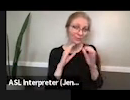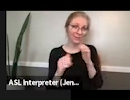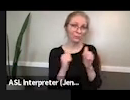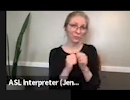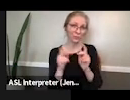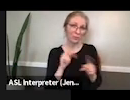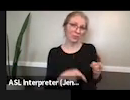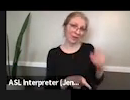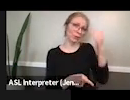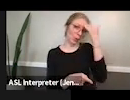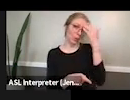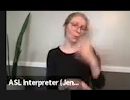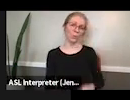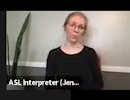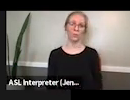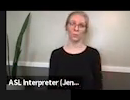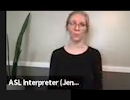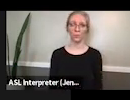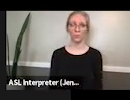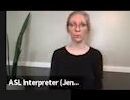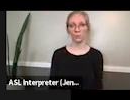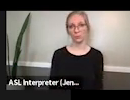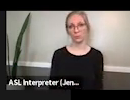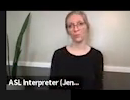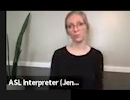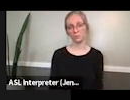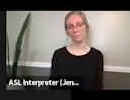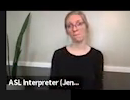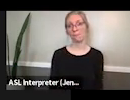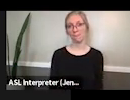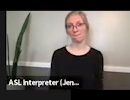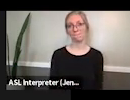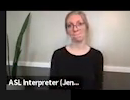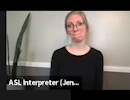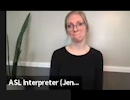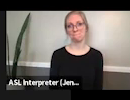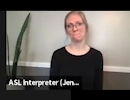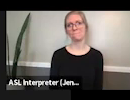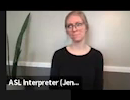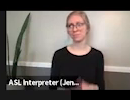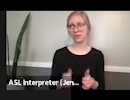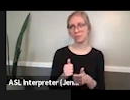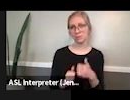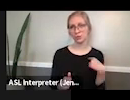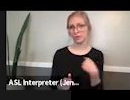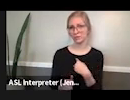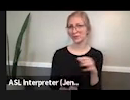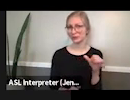know. And I guess I would say to that, and so are most of us, aren't we?